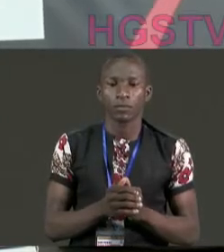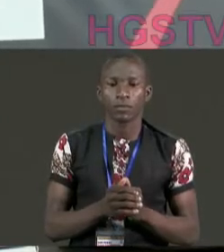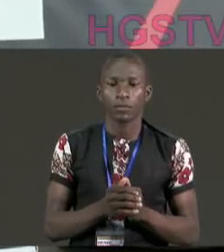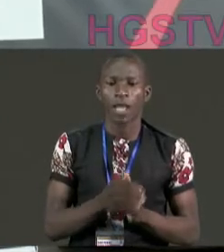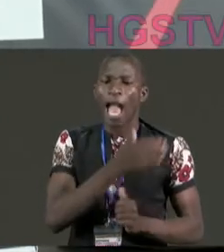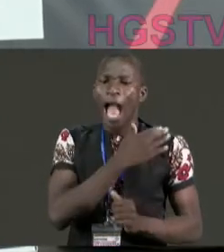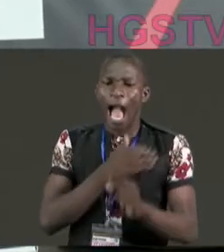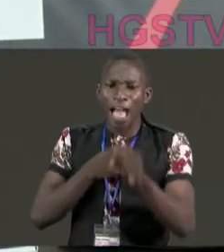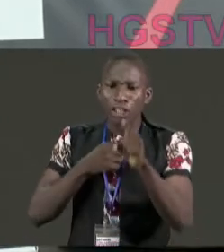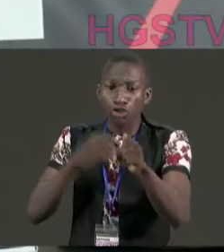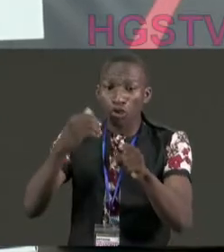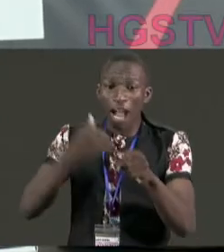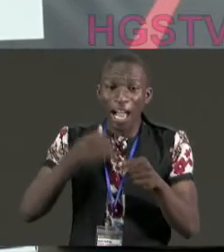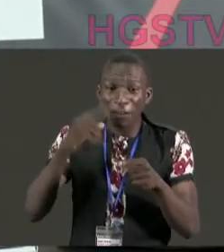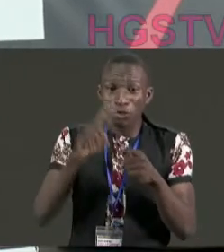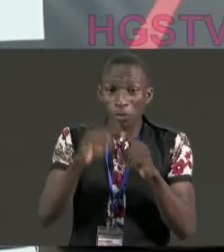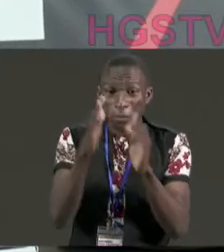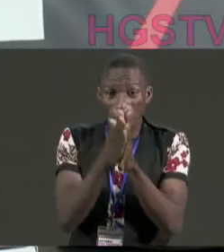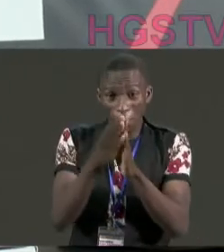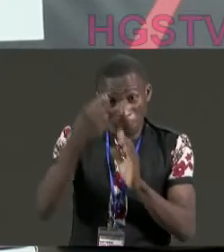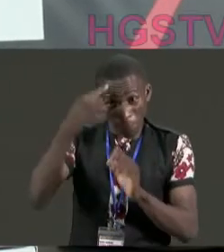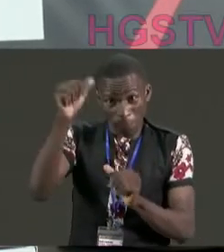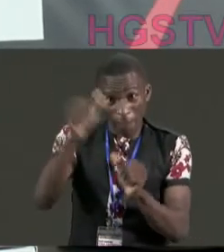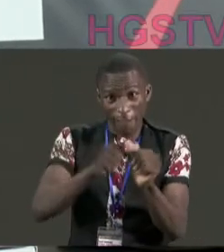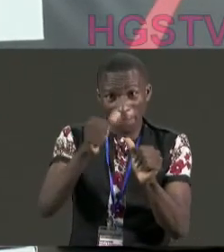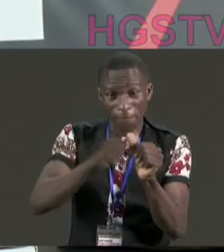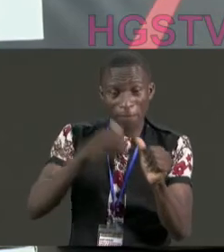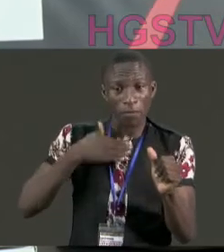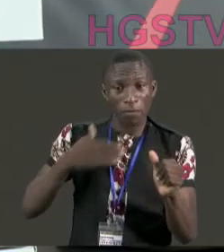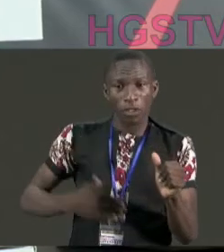And you have to pray for everybody because